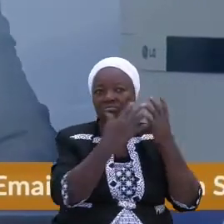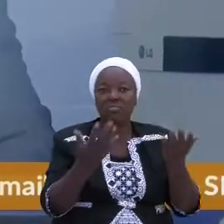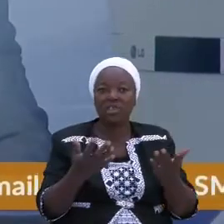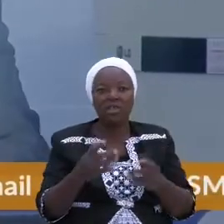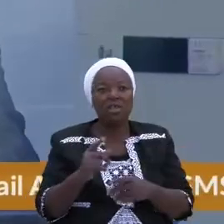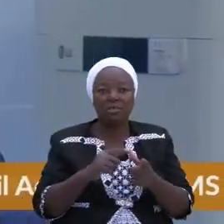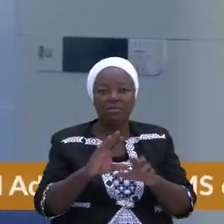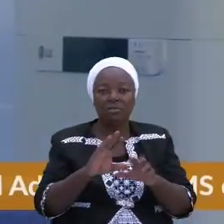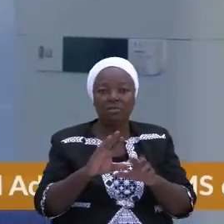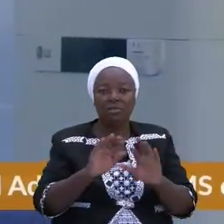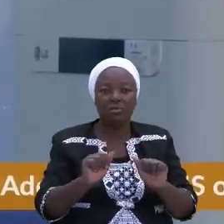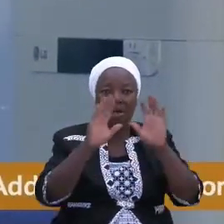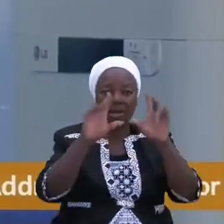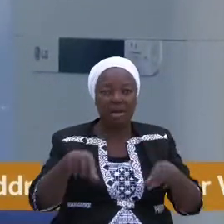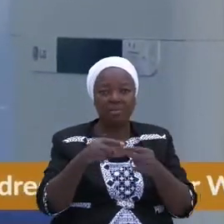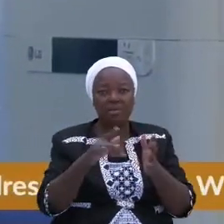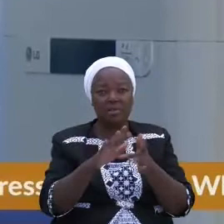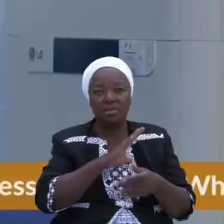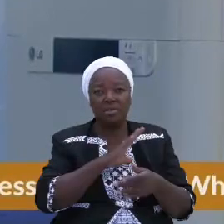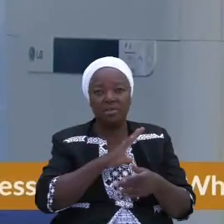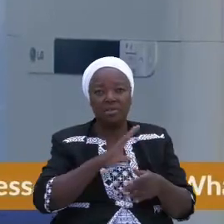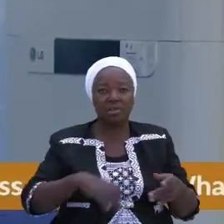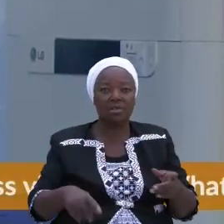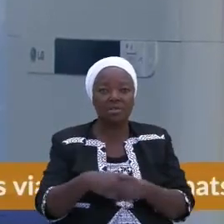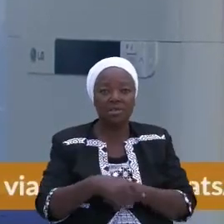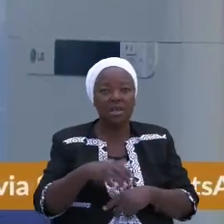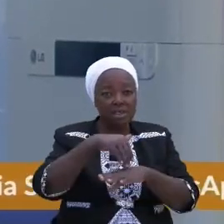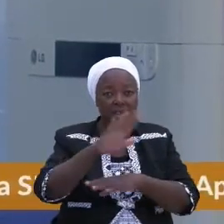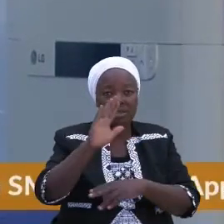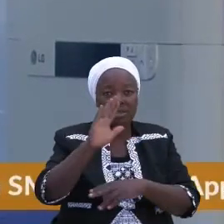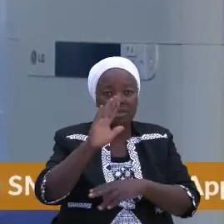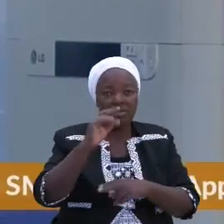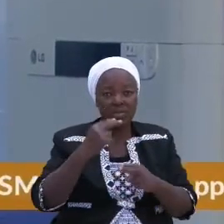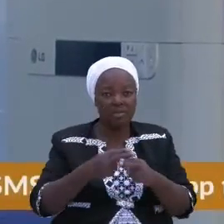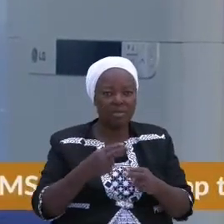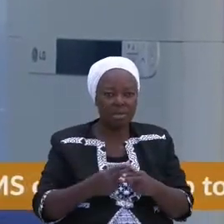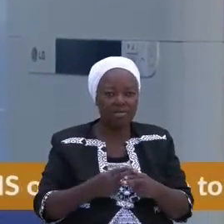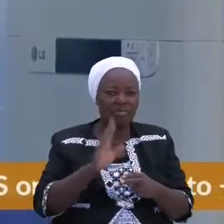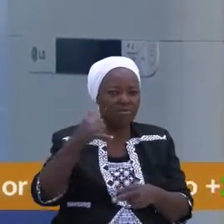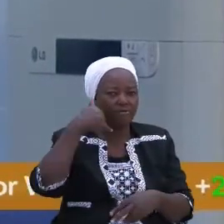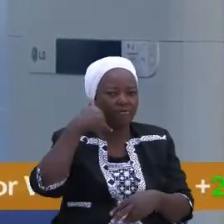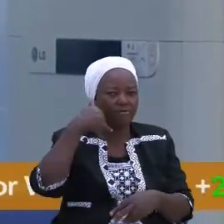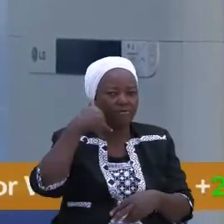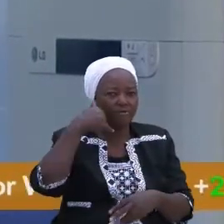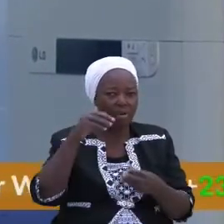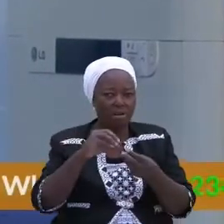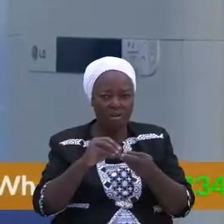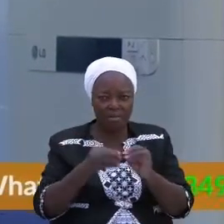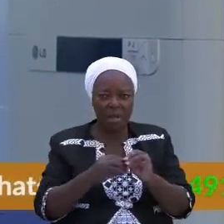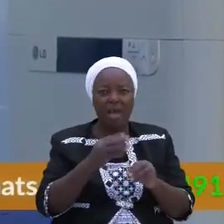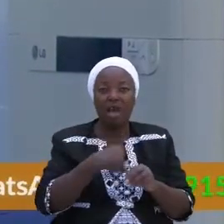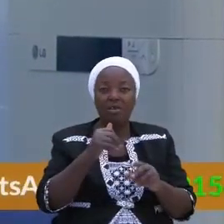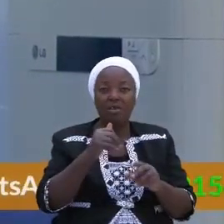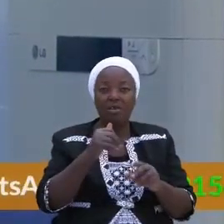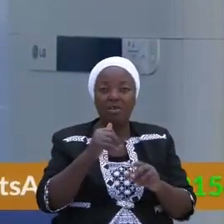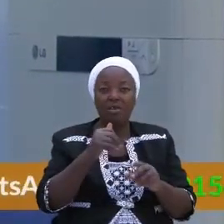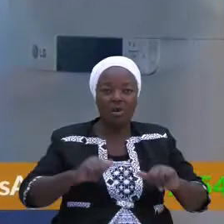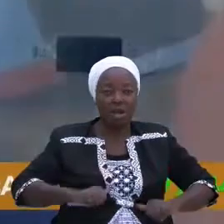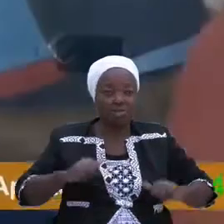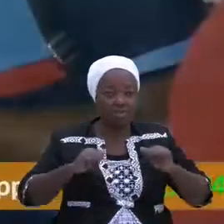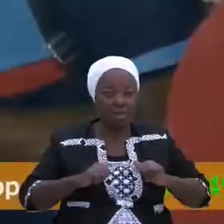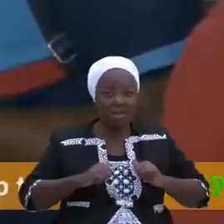today send your name your phone number and your address